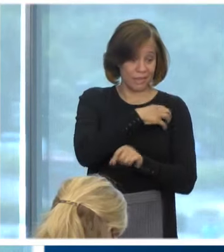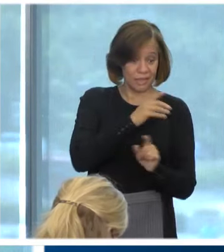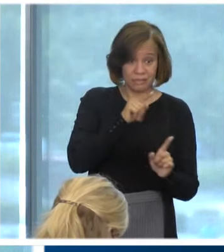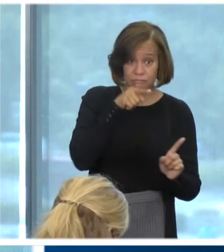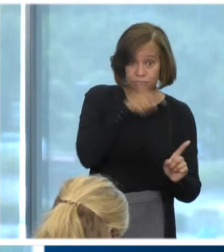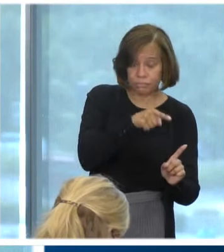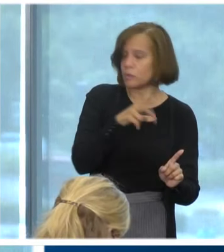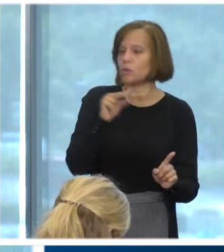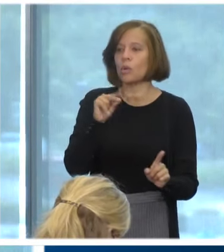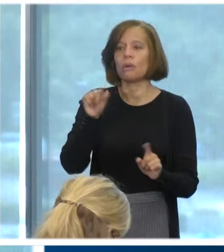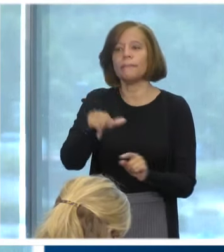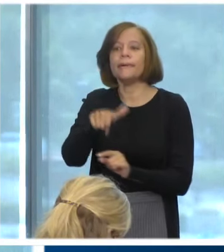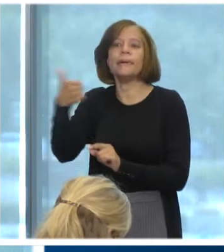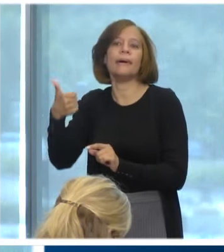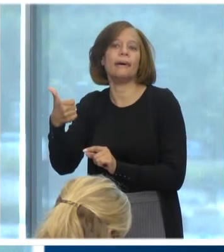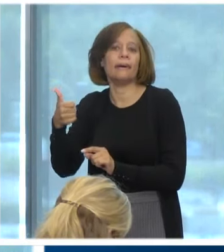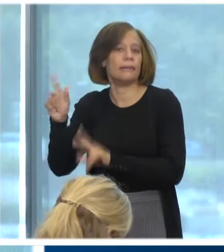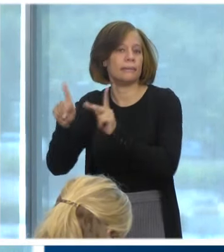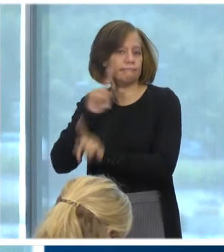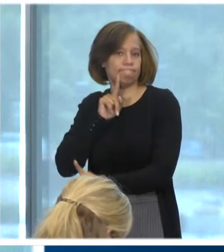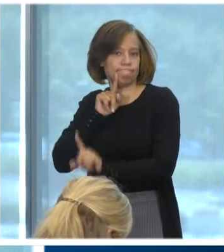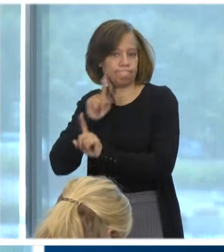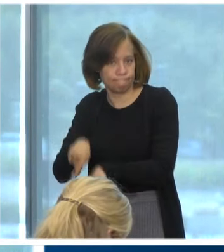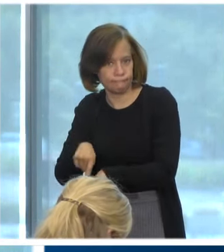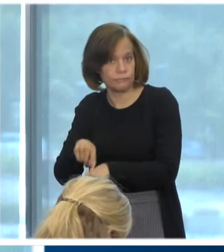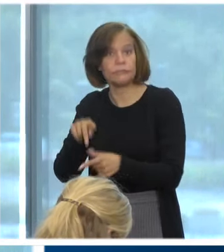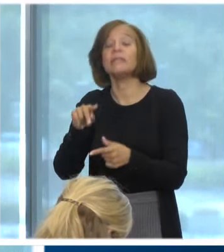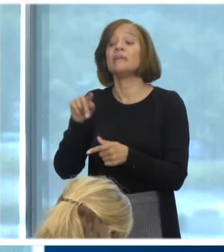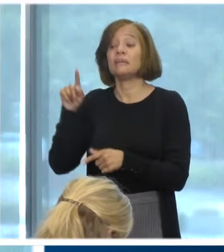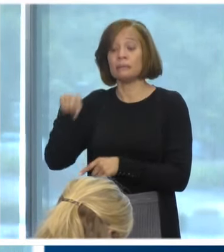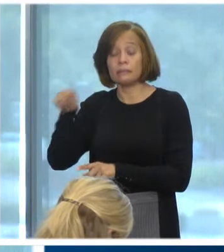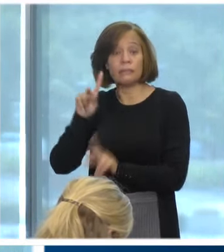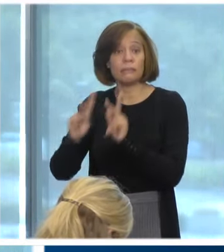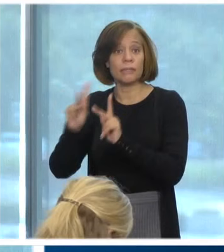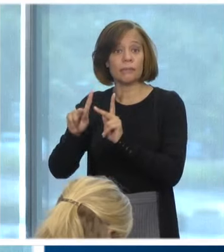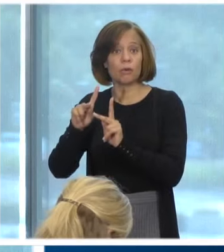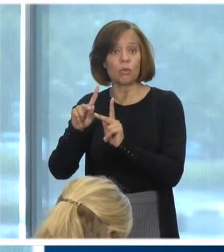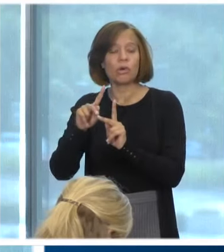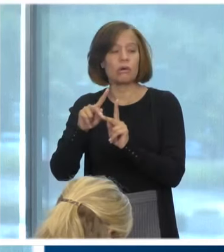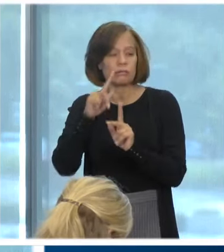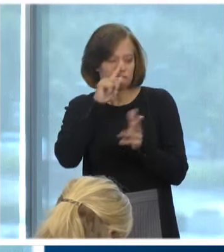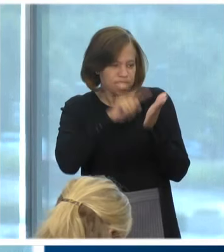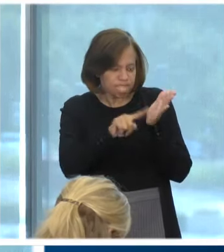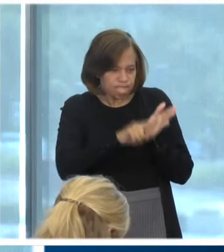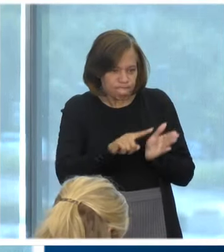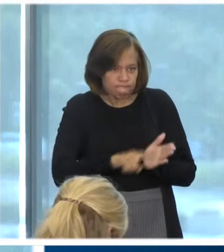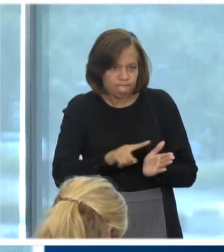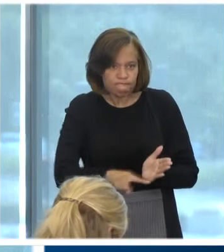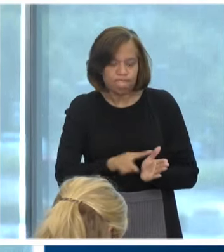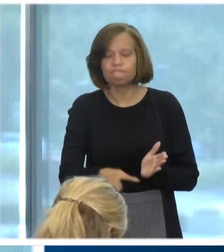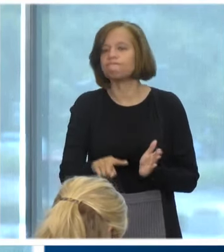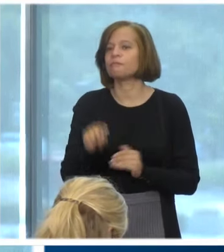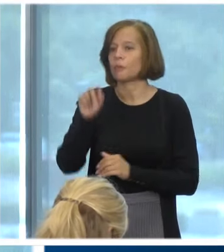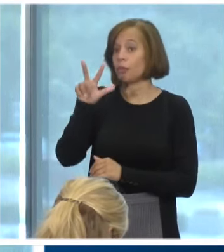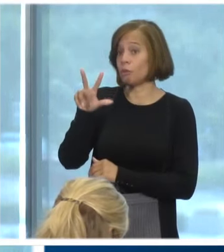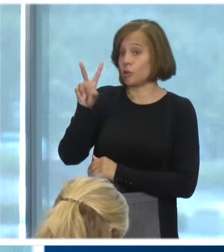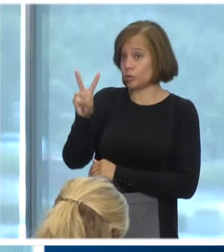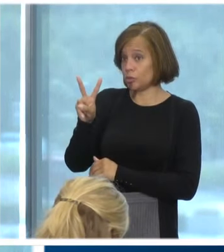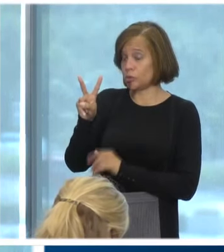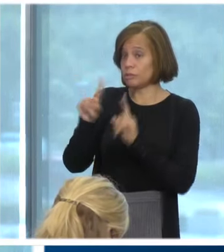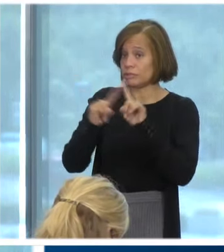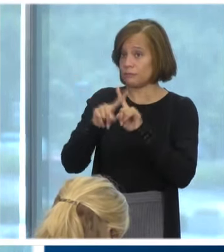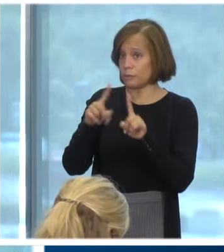them investigated independently. We referred 32 of these complaints to BakerHostetler to